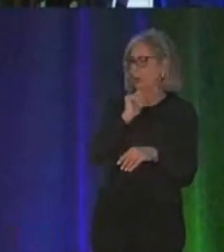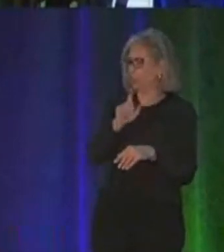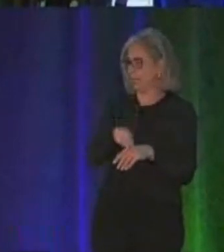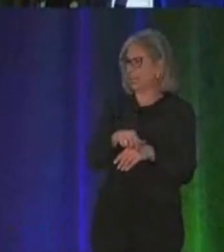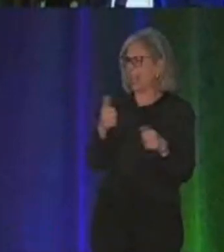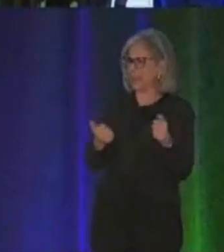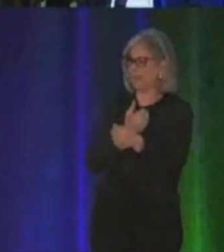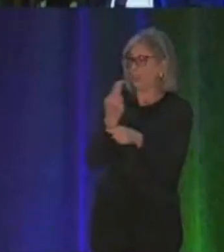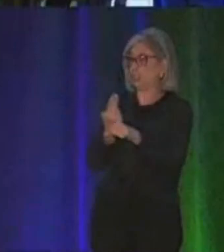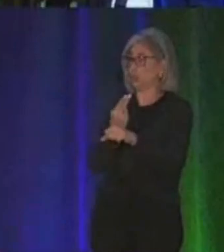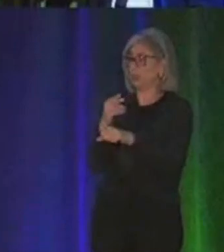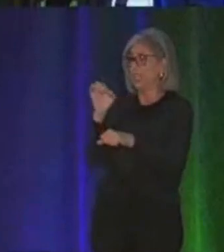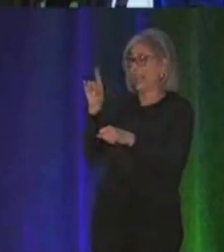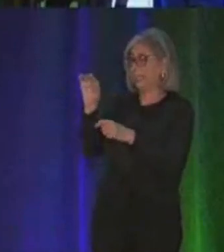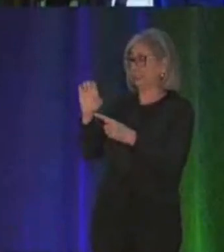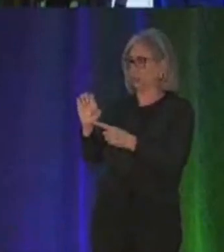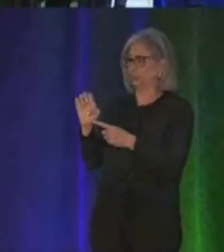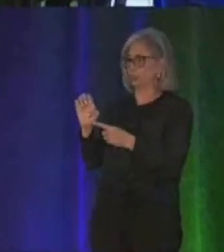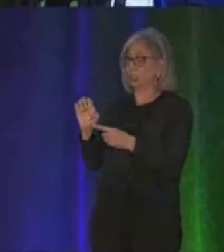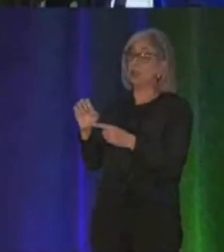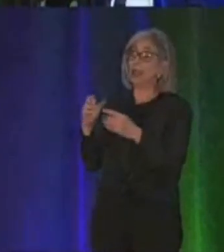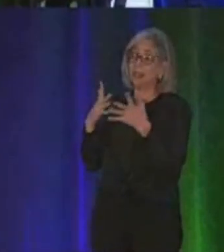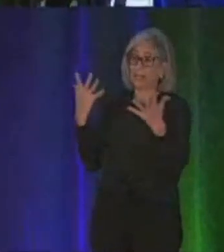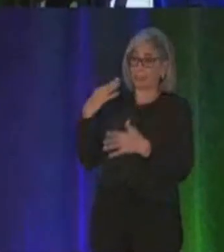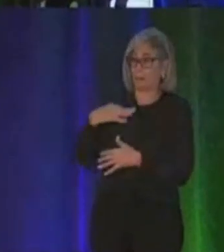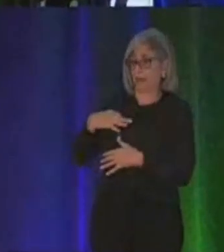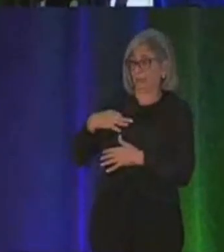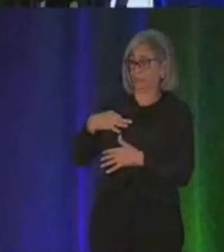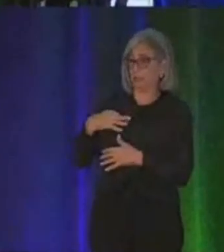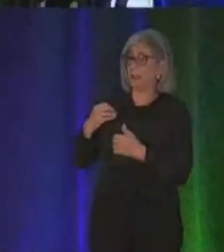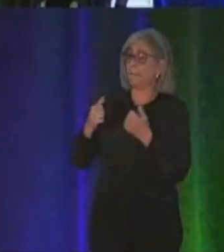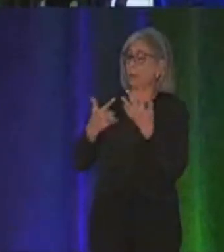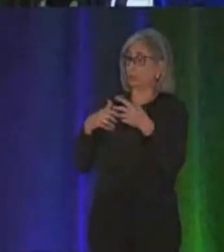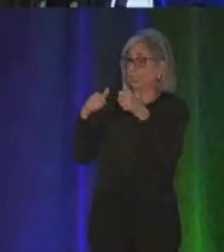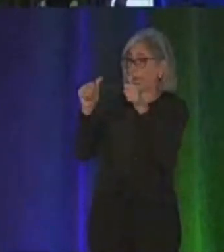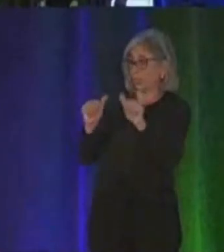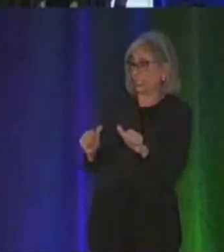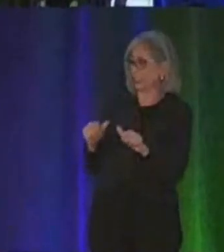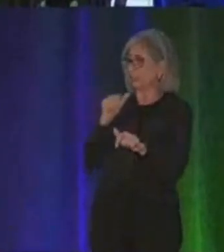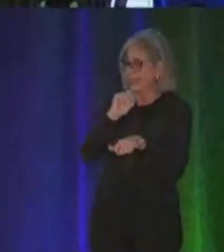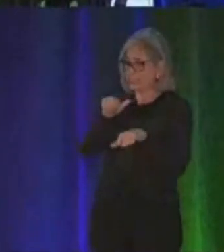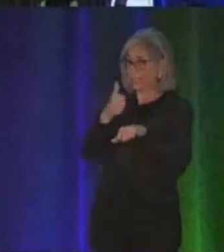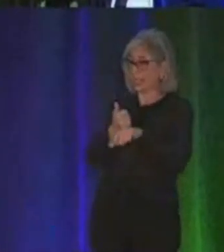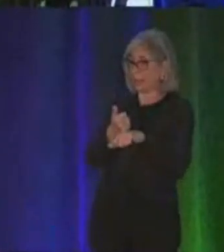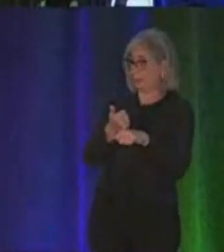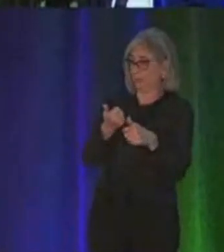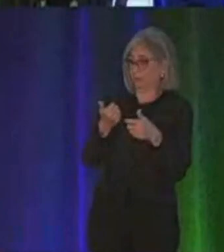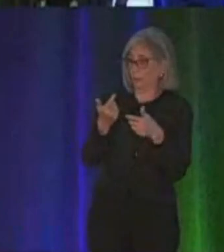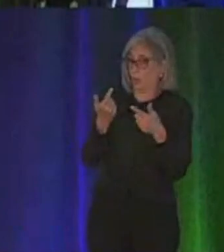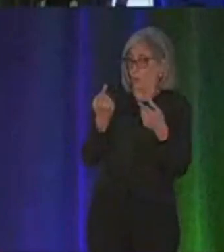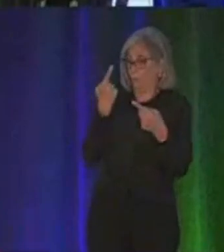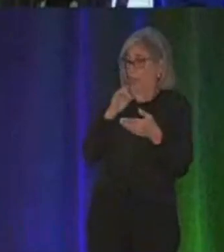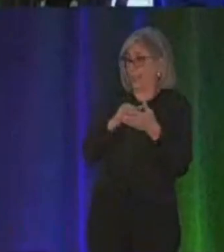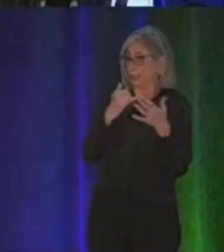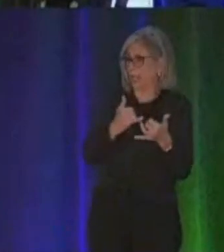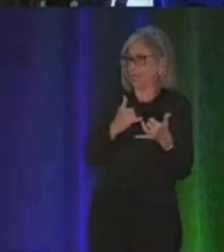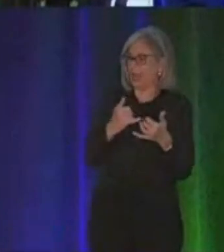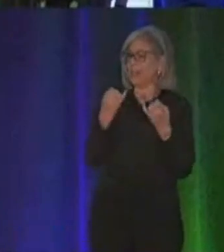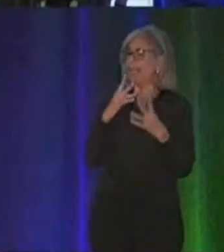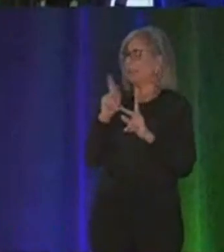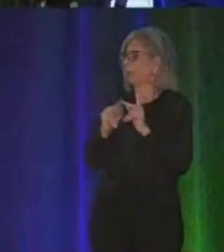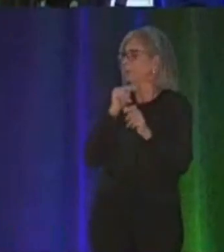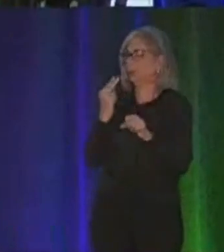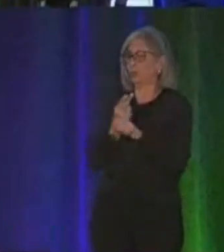running at Edge. There are a lot of benefits of doing that. Most architectures aren't really set up to do that well today. So we don't see a lot of people taking advantage of